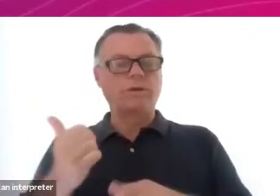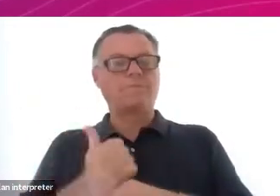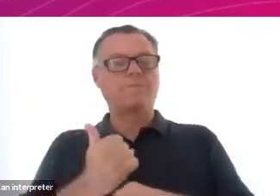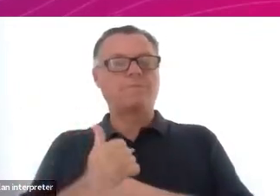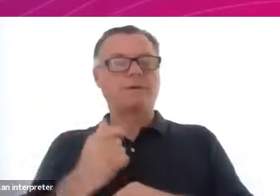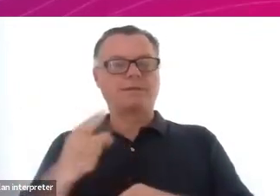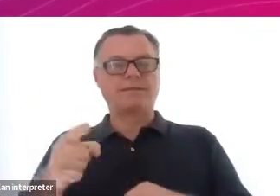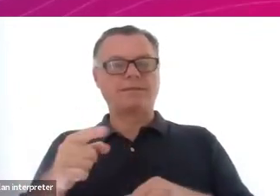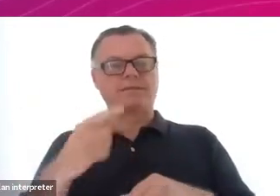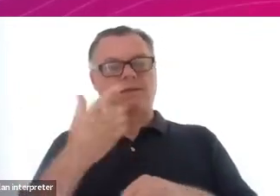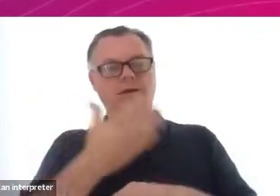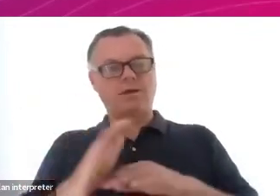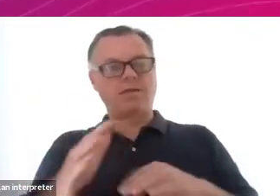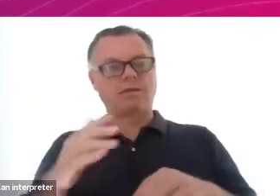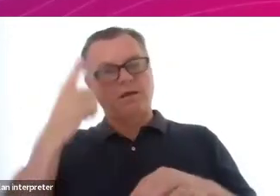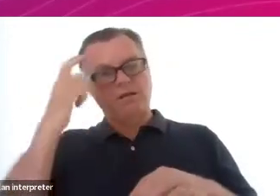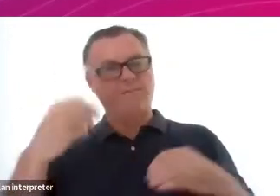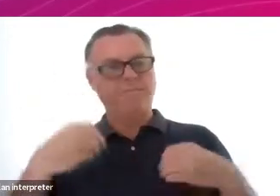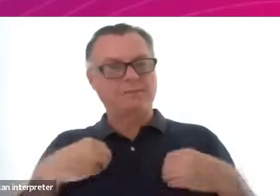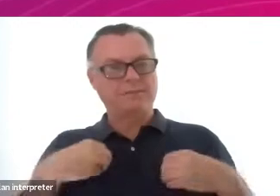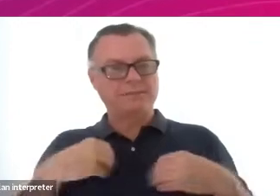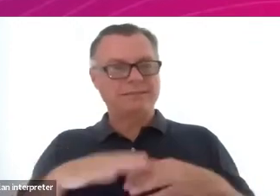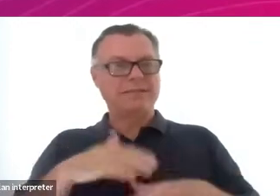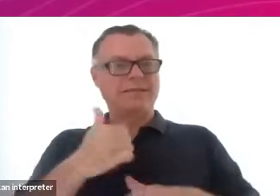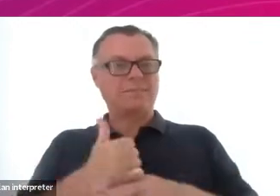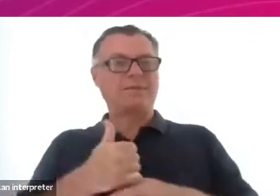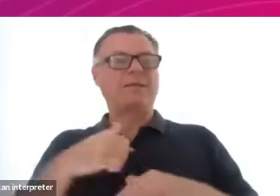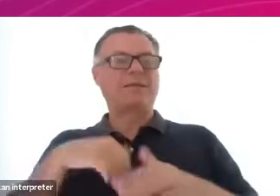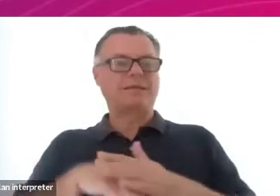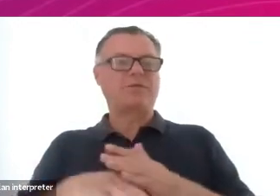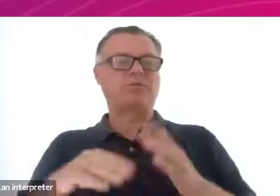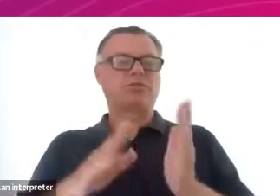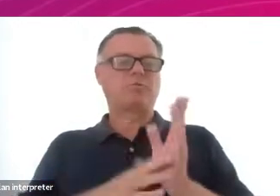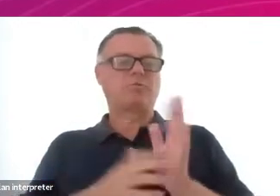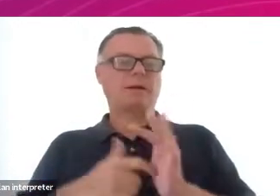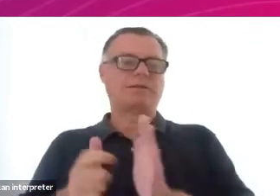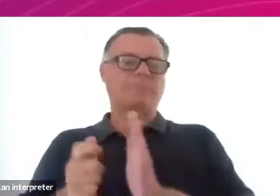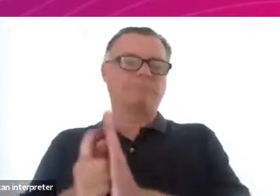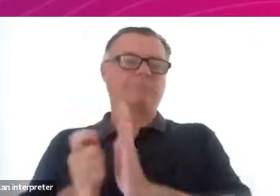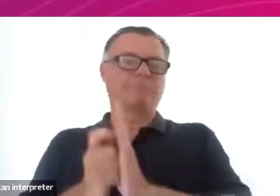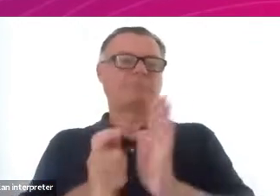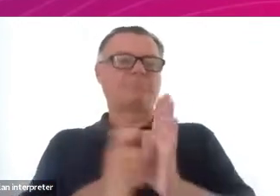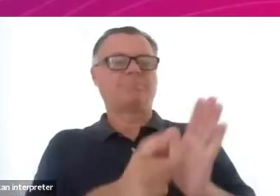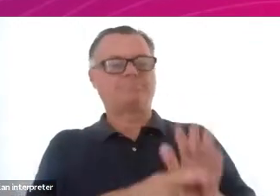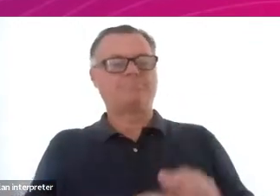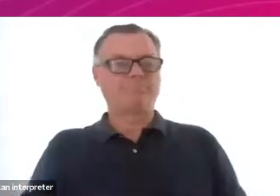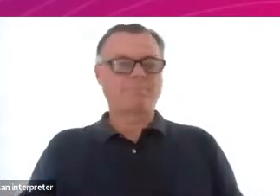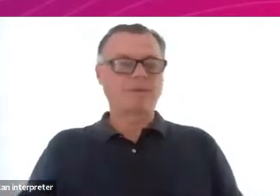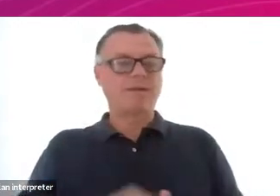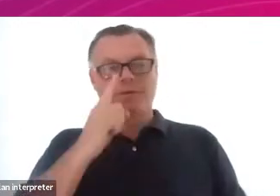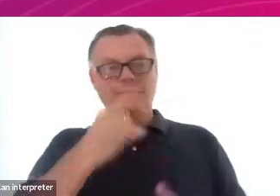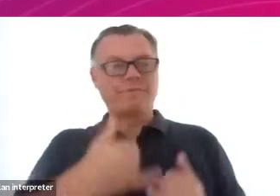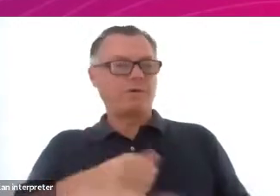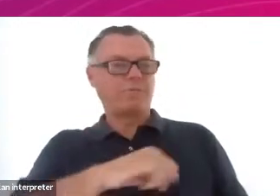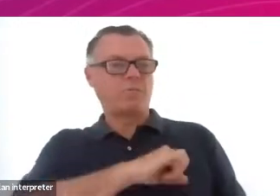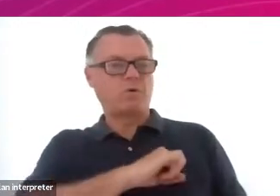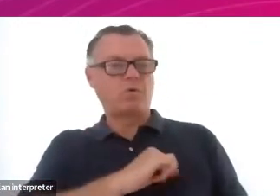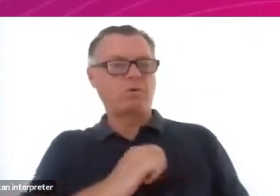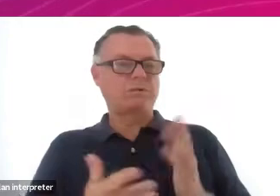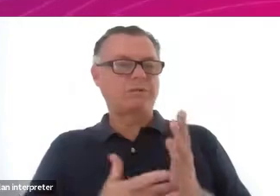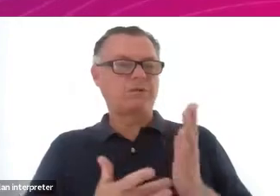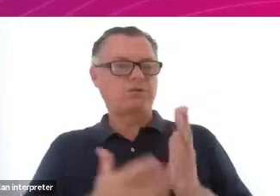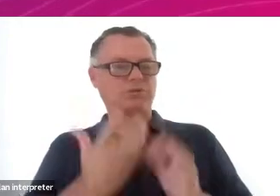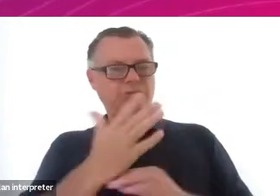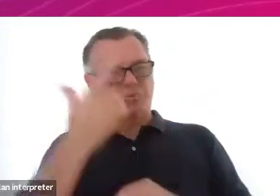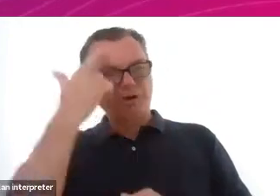or so, see what's possible. Be the champions of change to activate these technologies, these bold founders, with a few simple